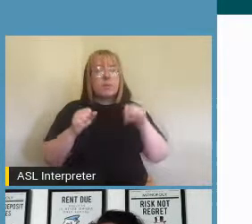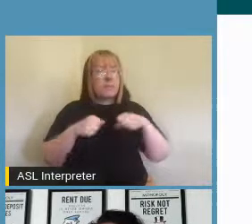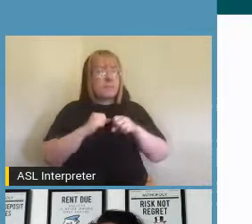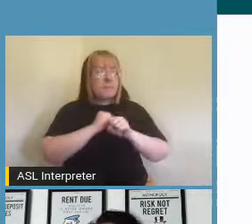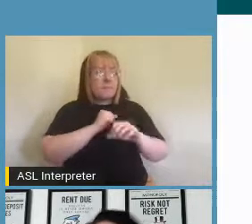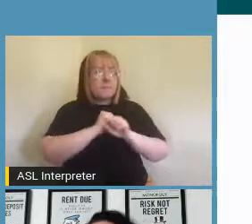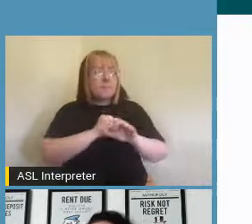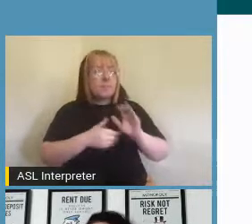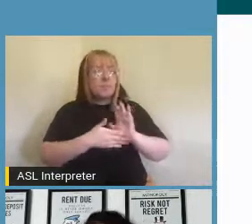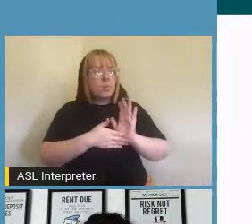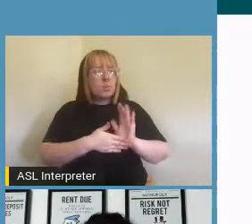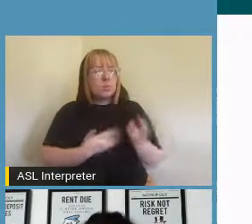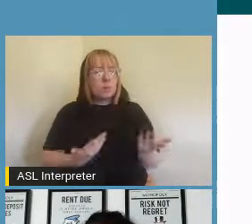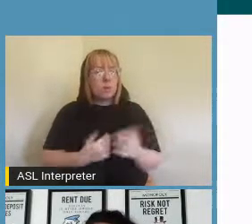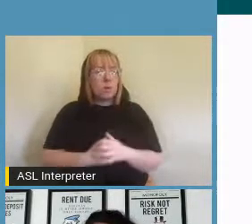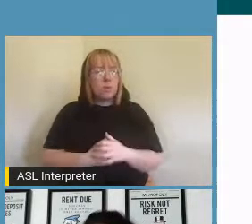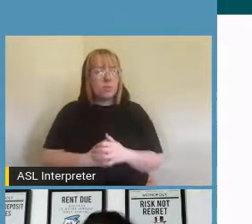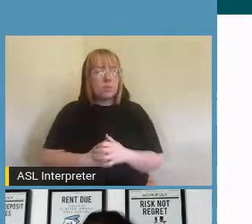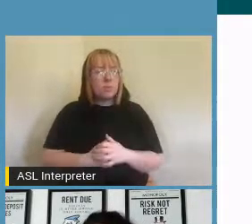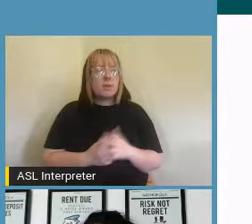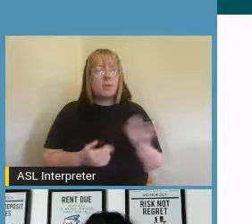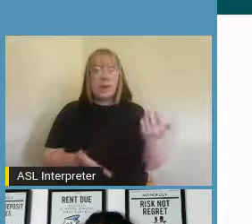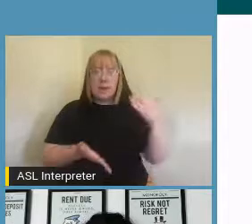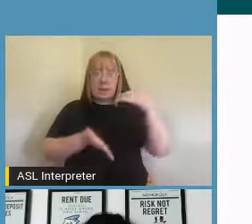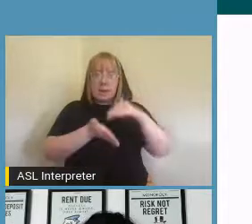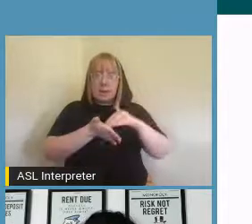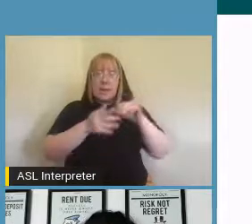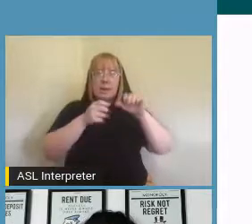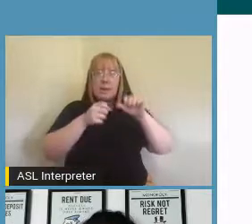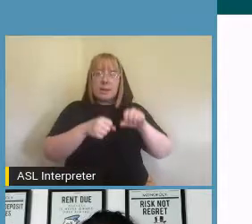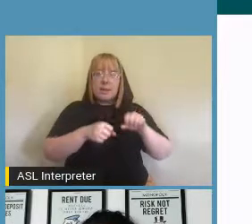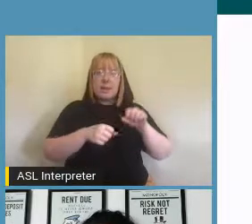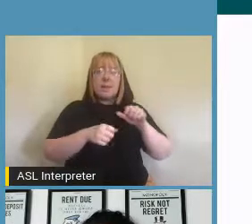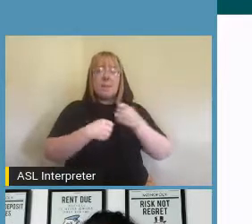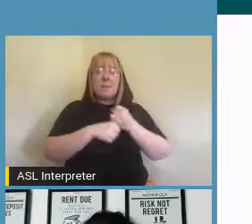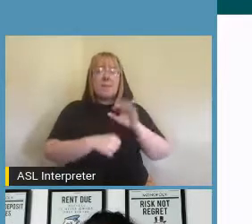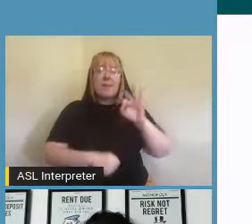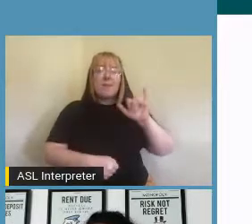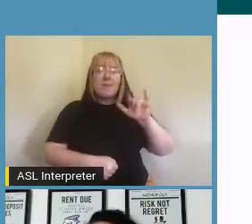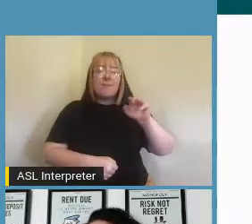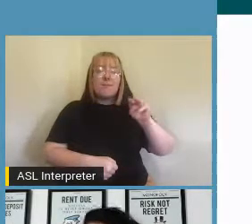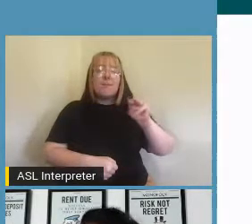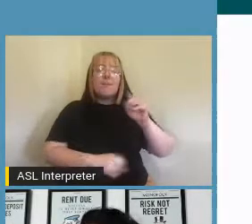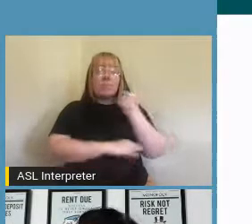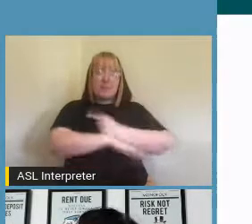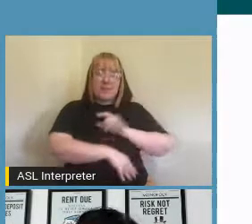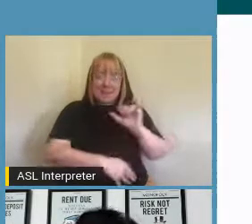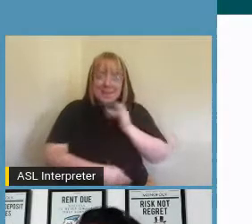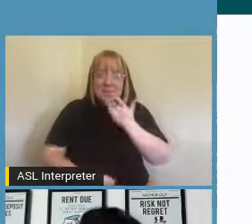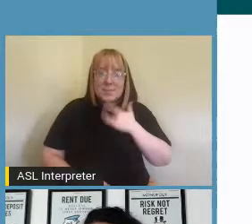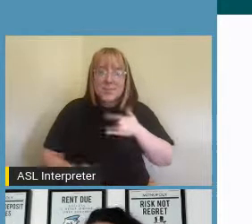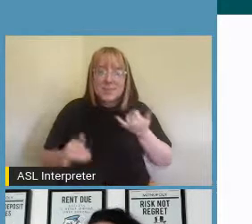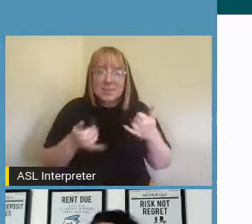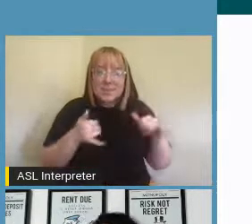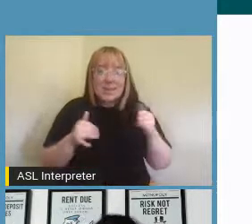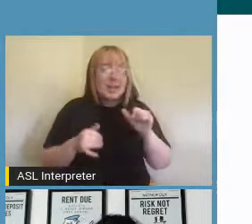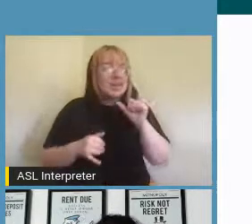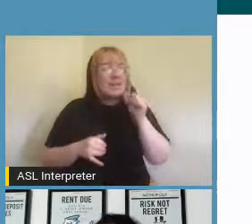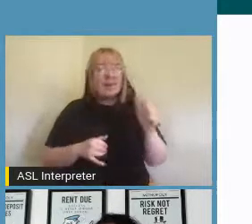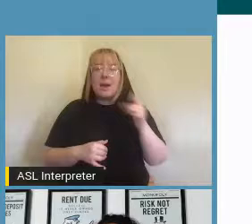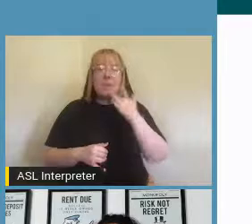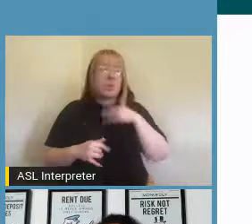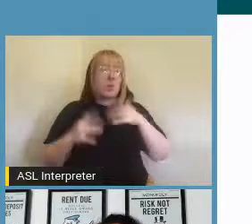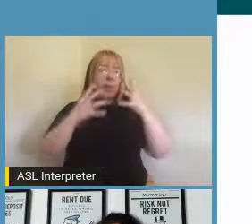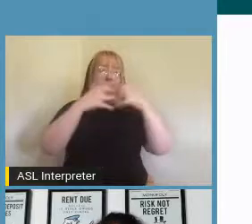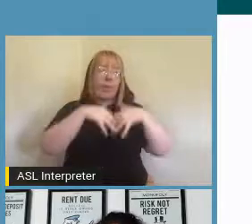type video, again, we can make film day truly like a birthday party day and not a birthday party fail. This